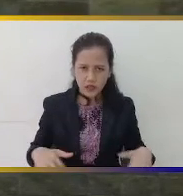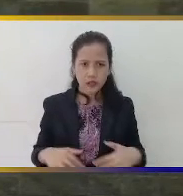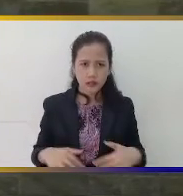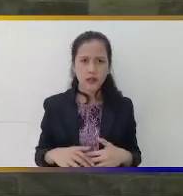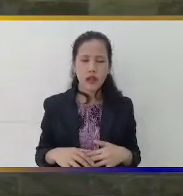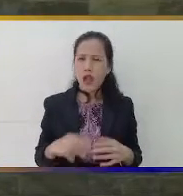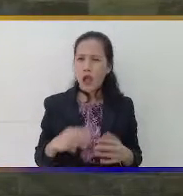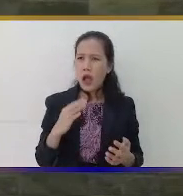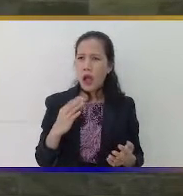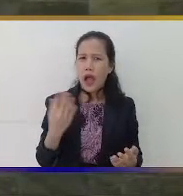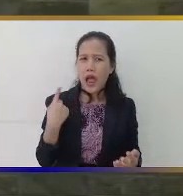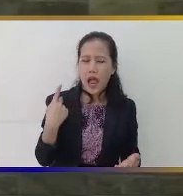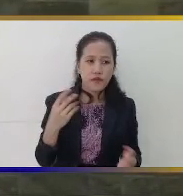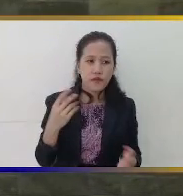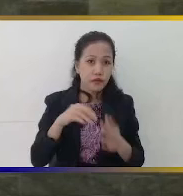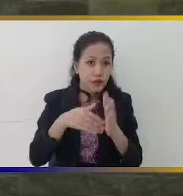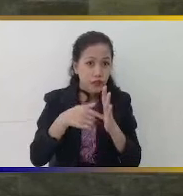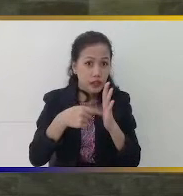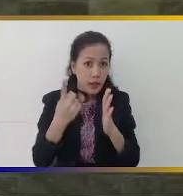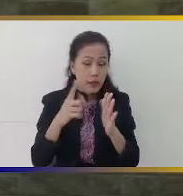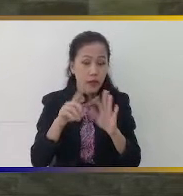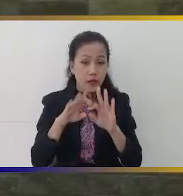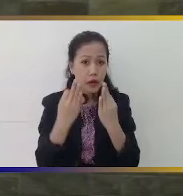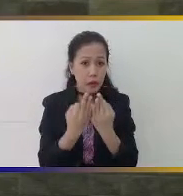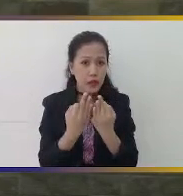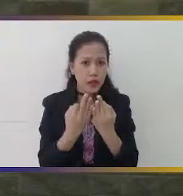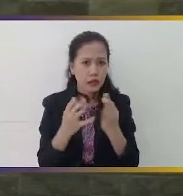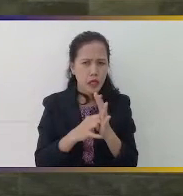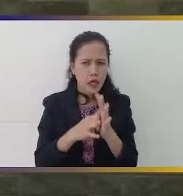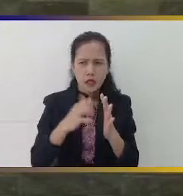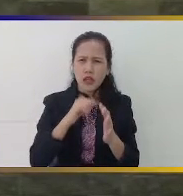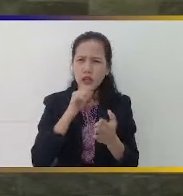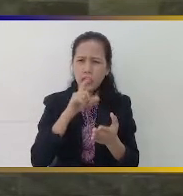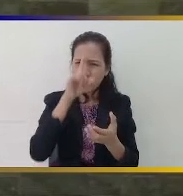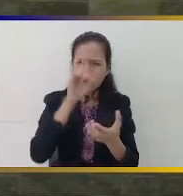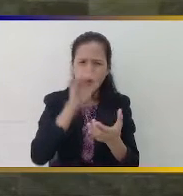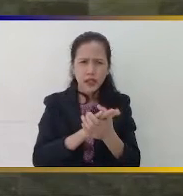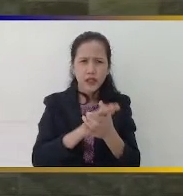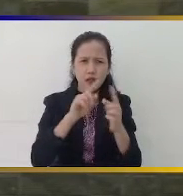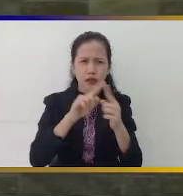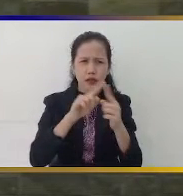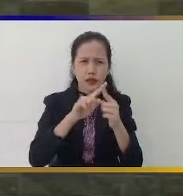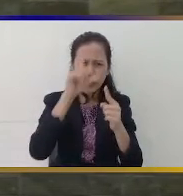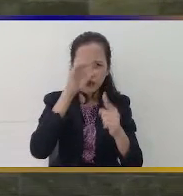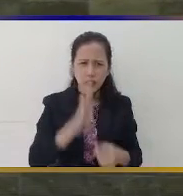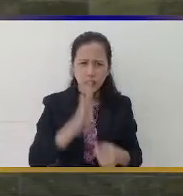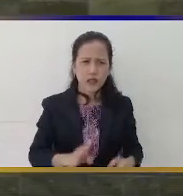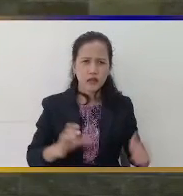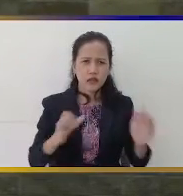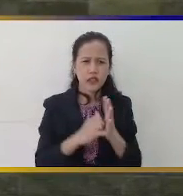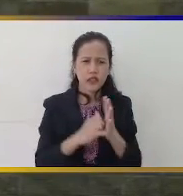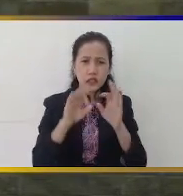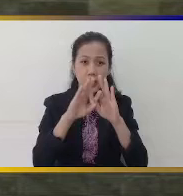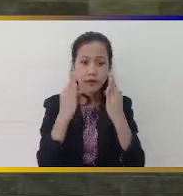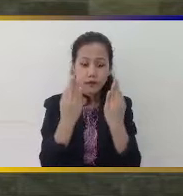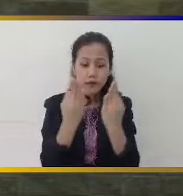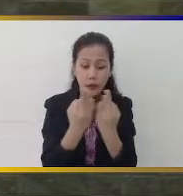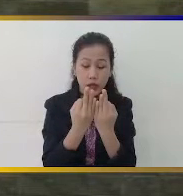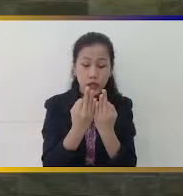Mga families that were established simply dahil po sa udyok ng tao. Families that were